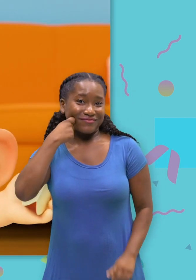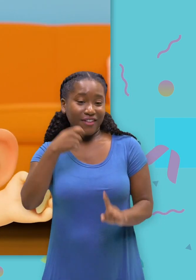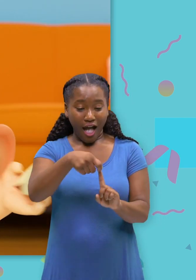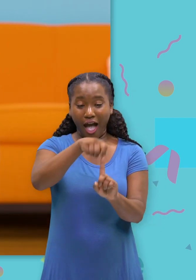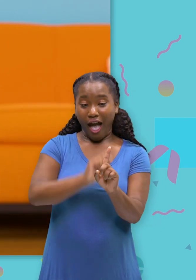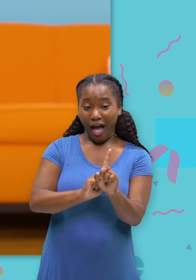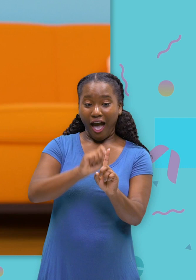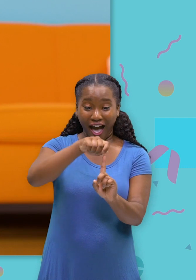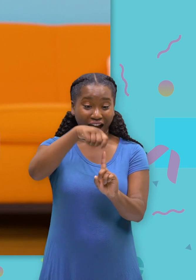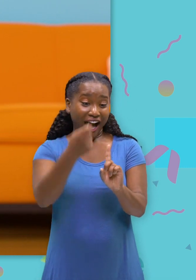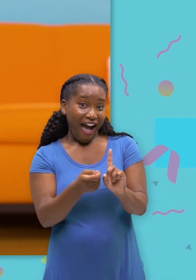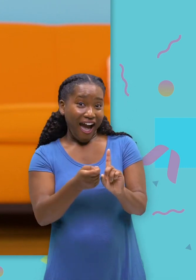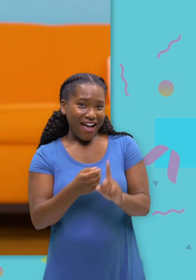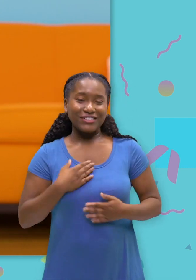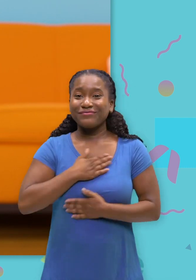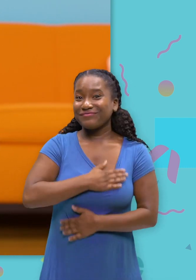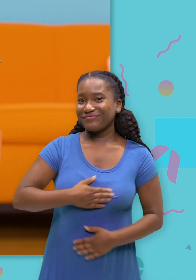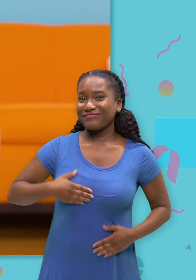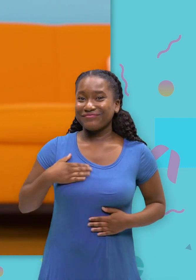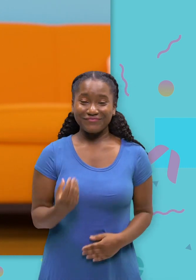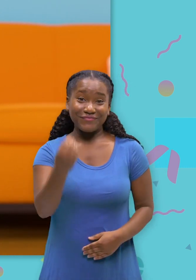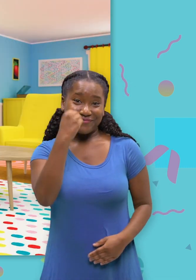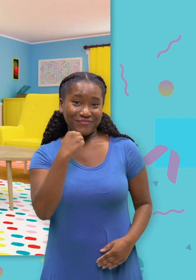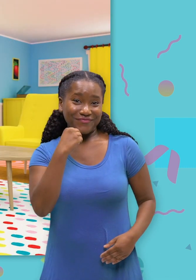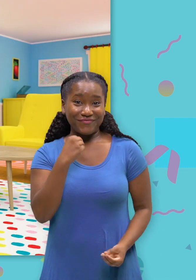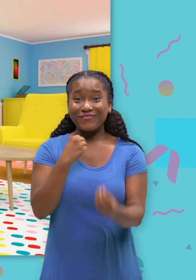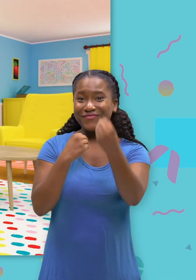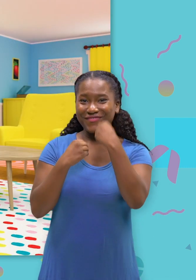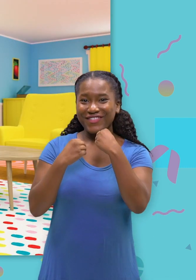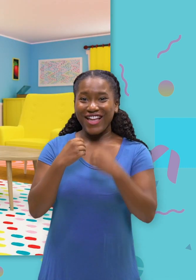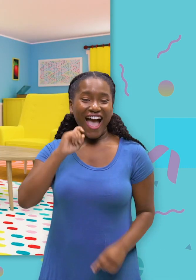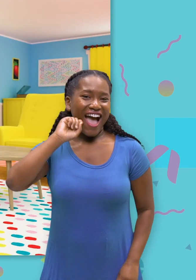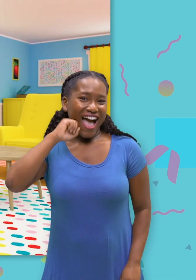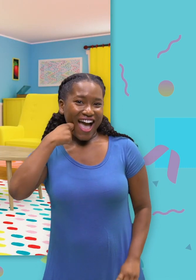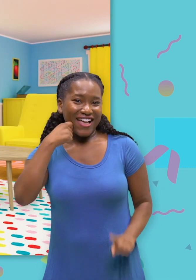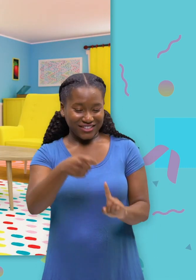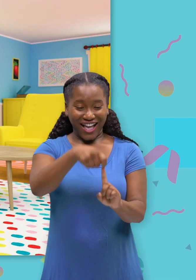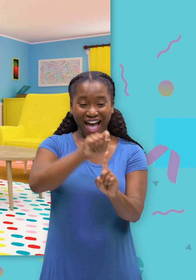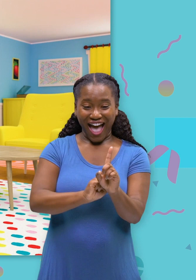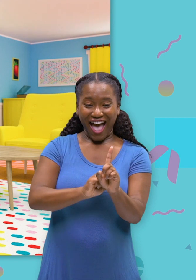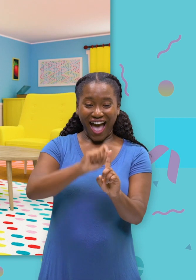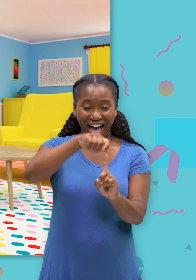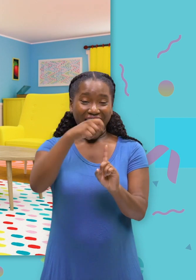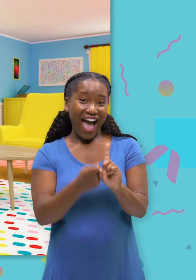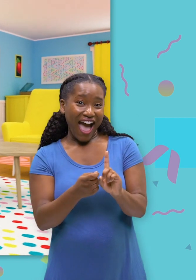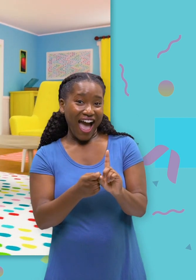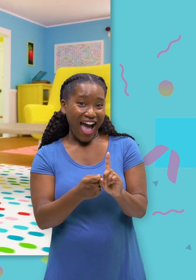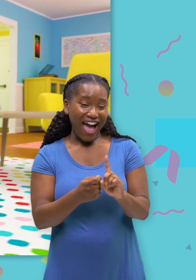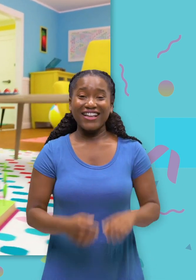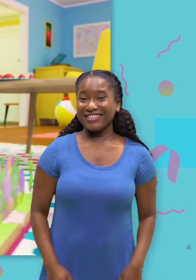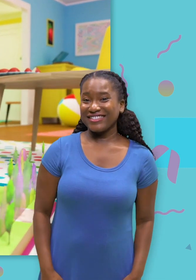Apples and bananas. I like to eat, eat, eat apples